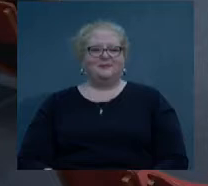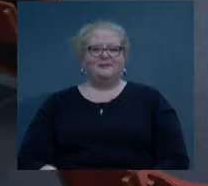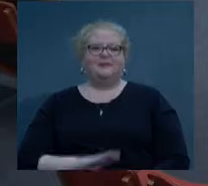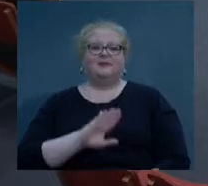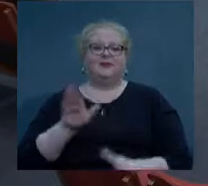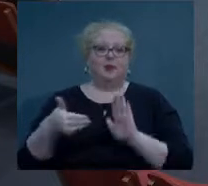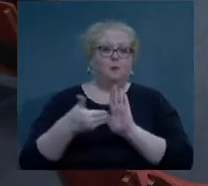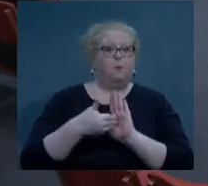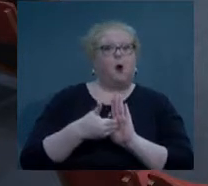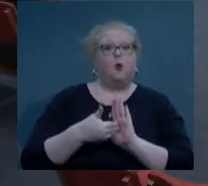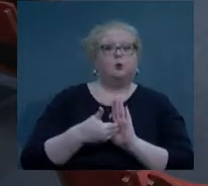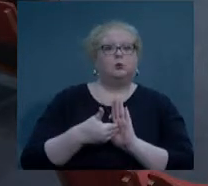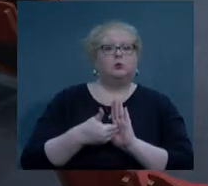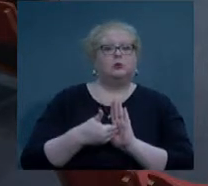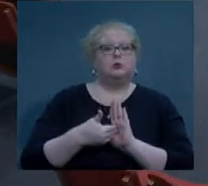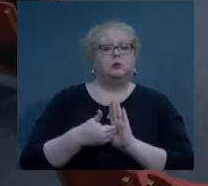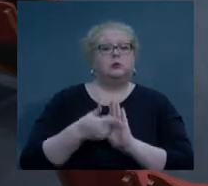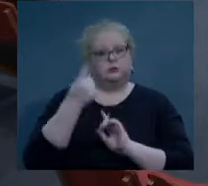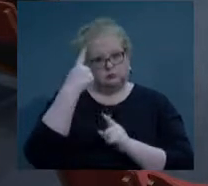Those opposed?